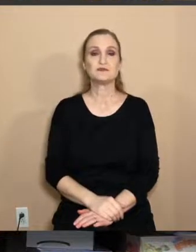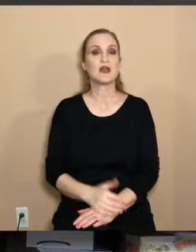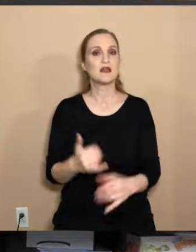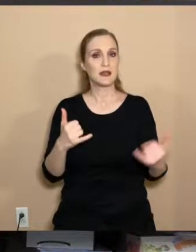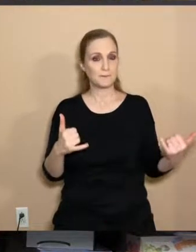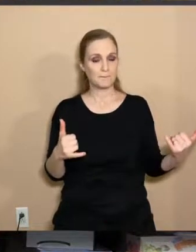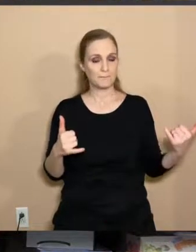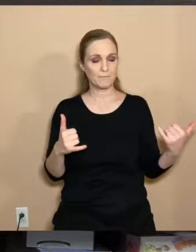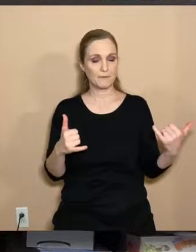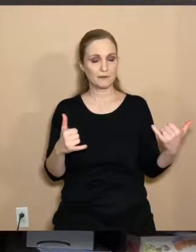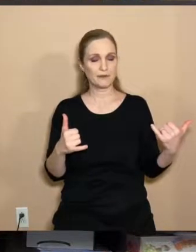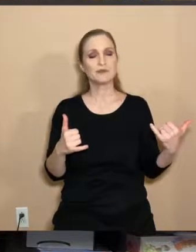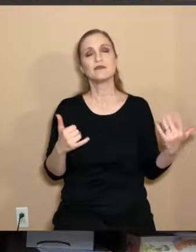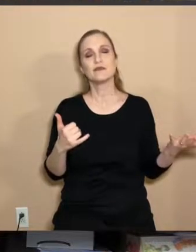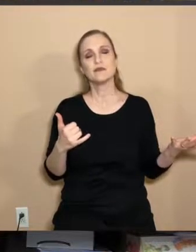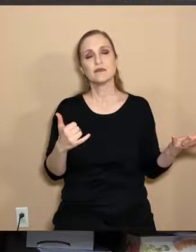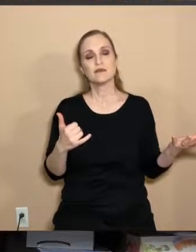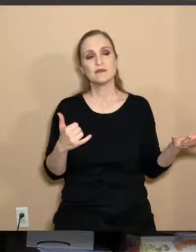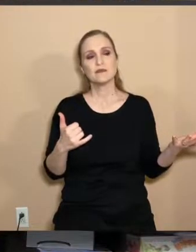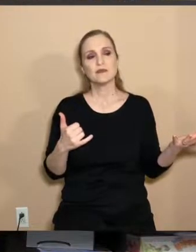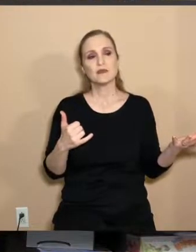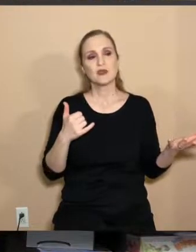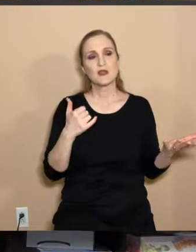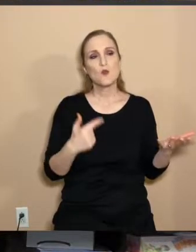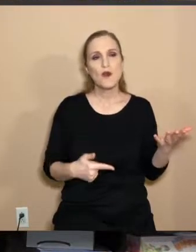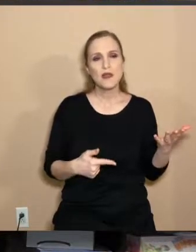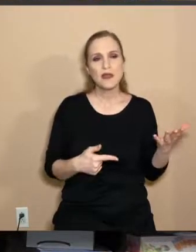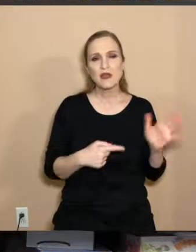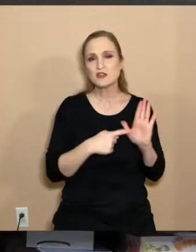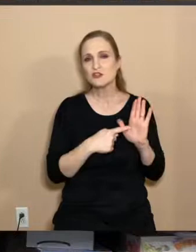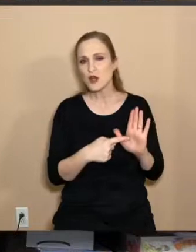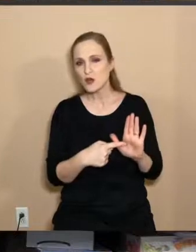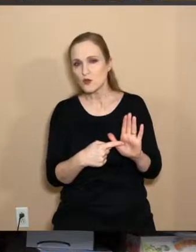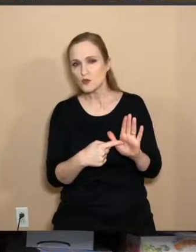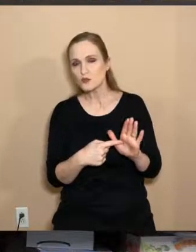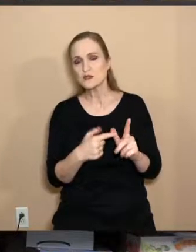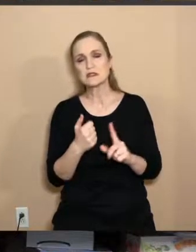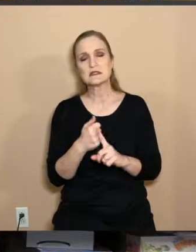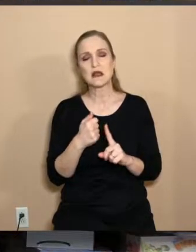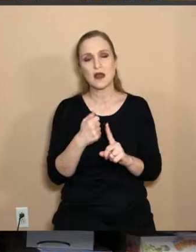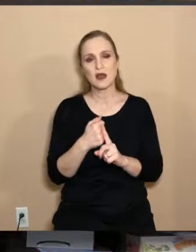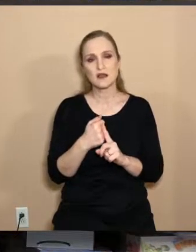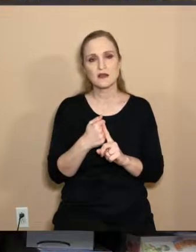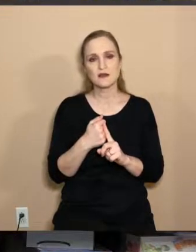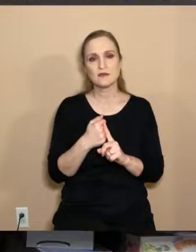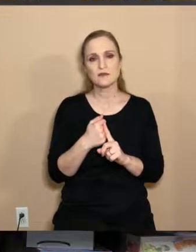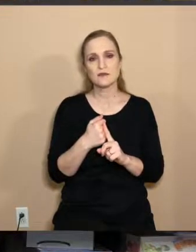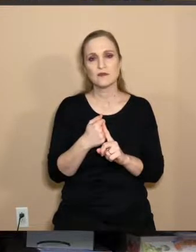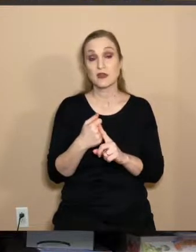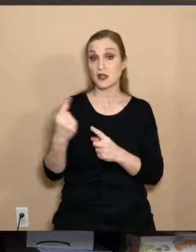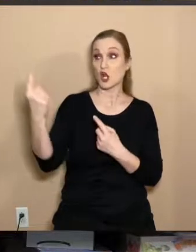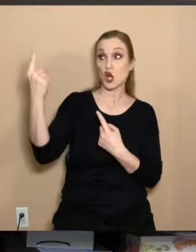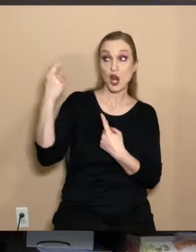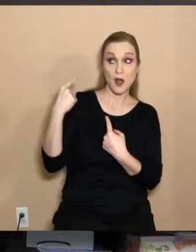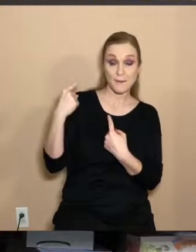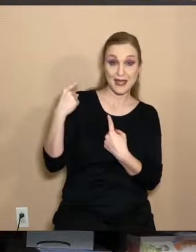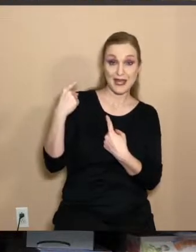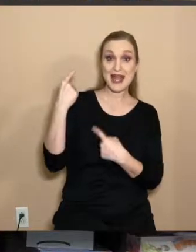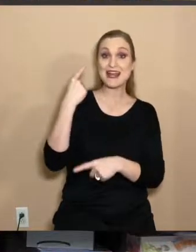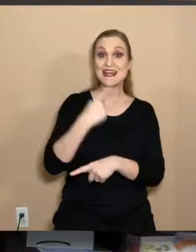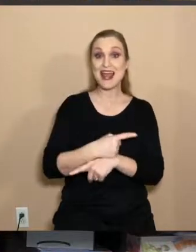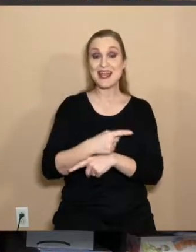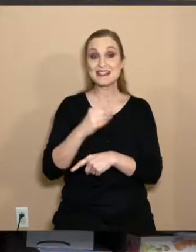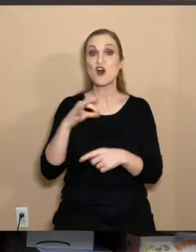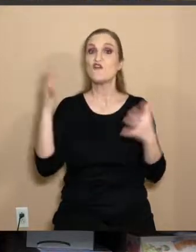Now, what this is all pointing toward is that there are coming days